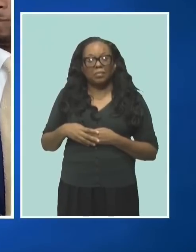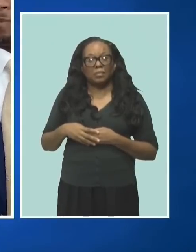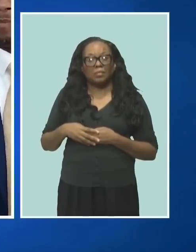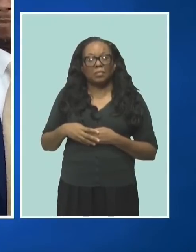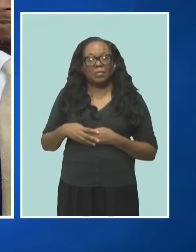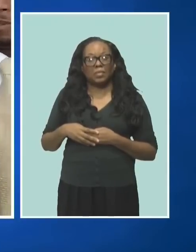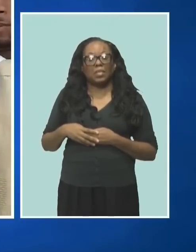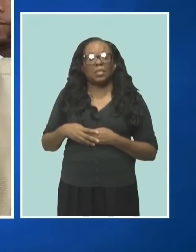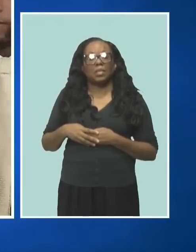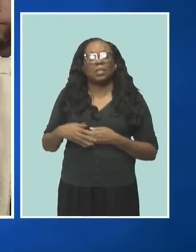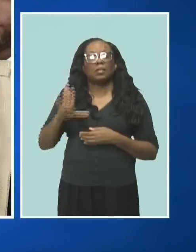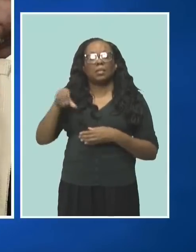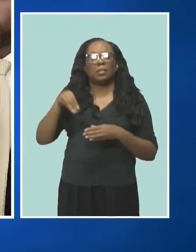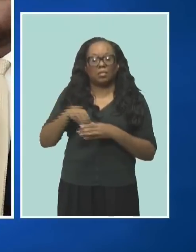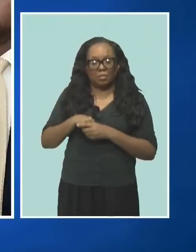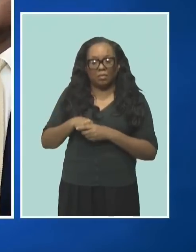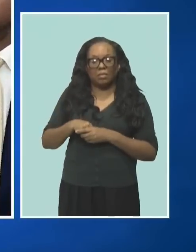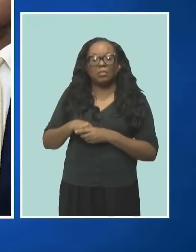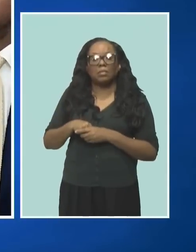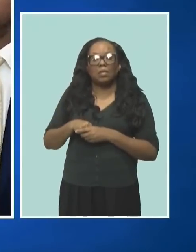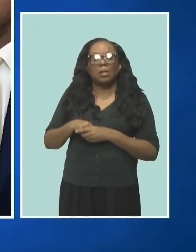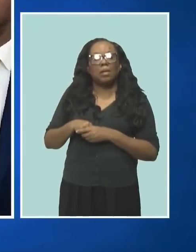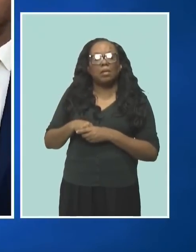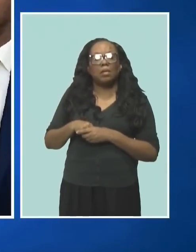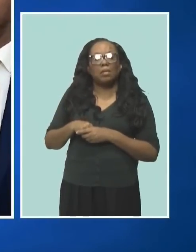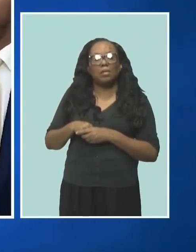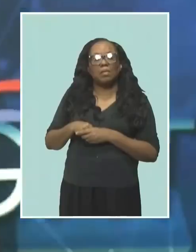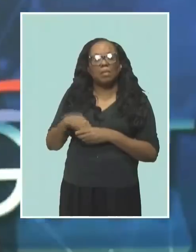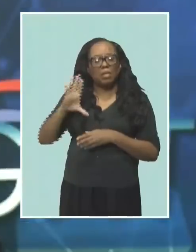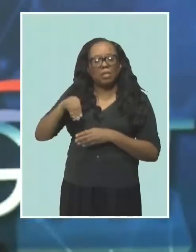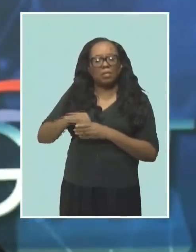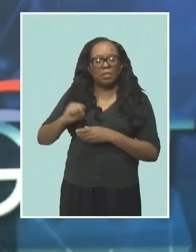before, so he brings to the office great experience.